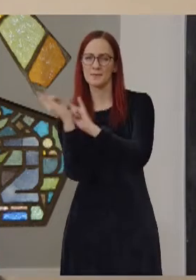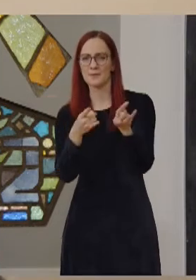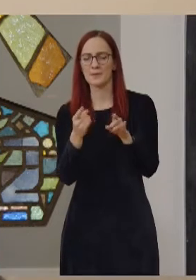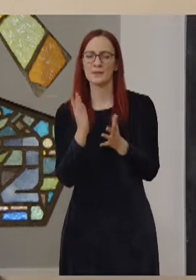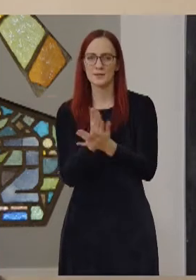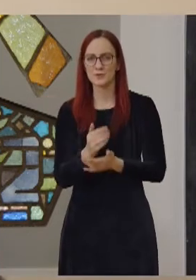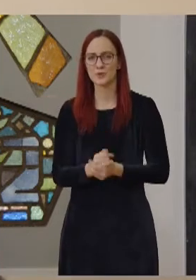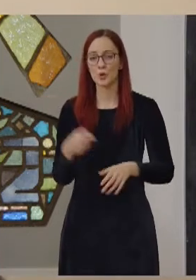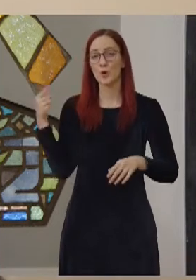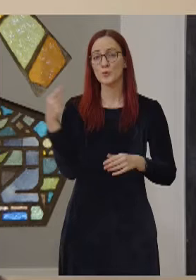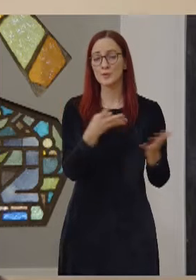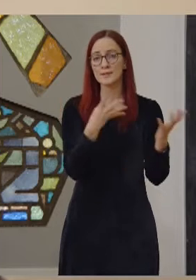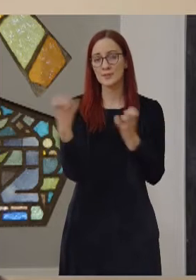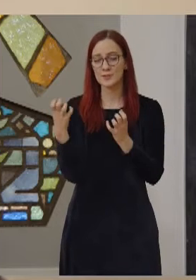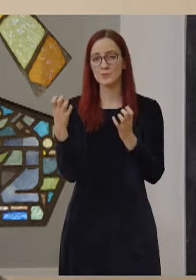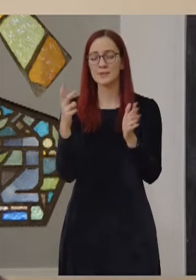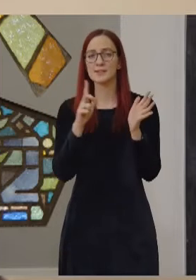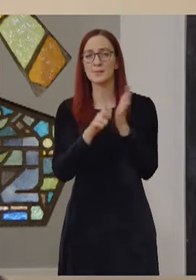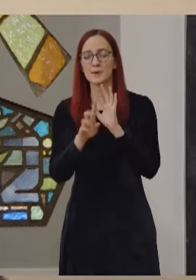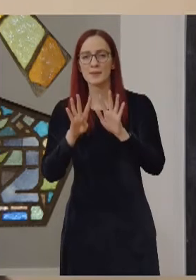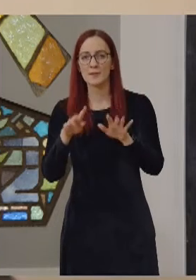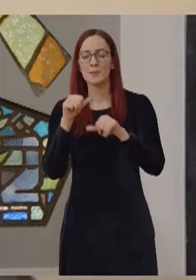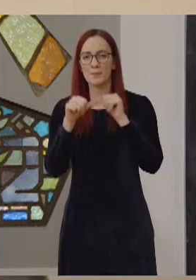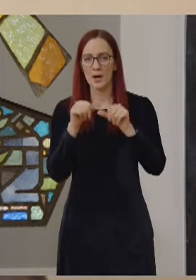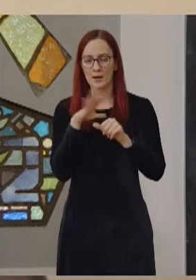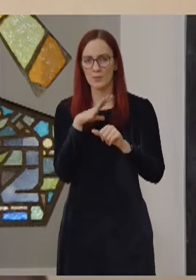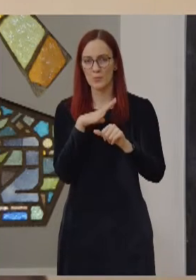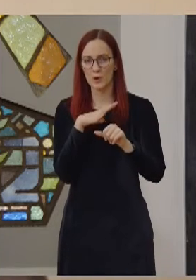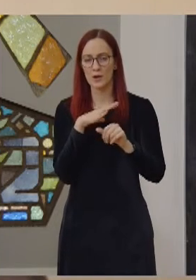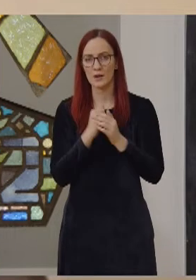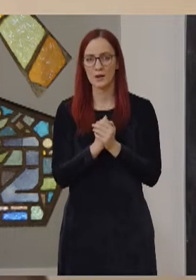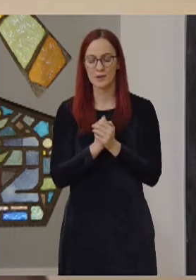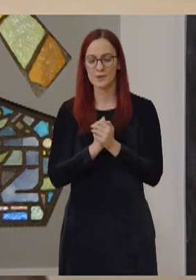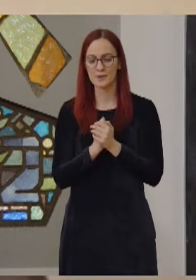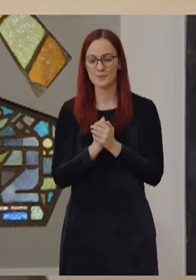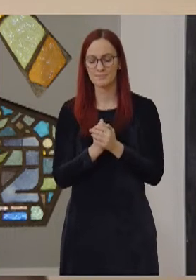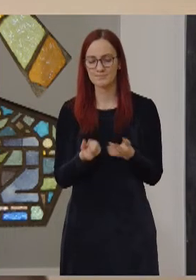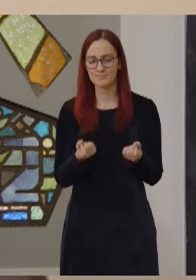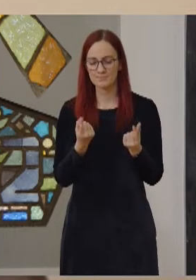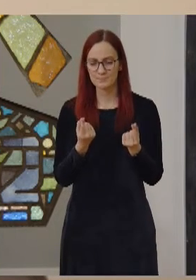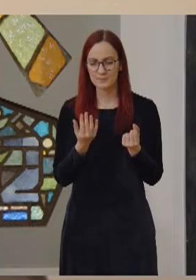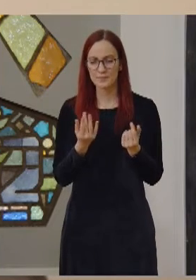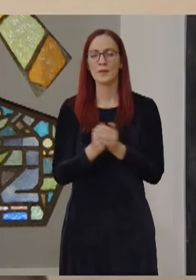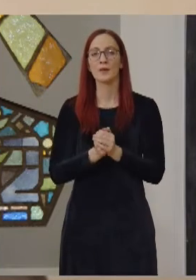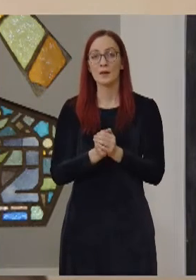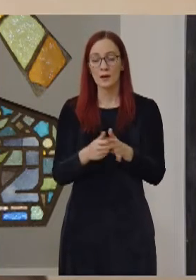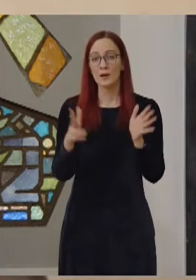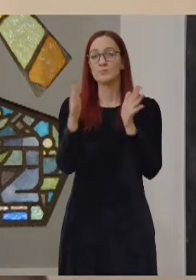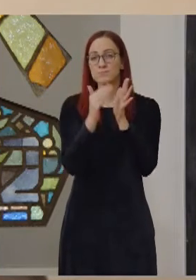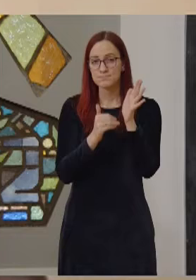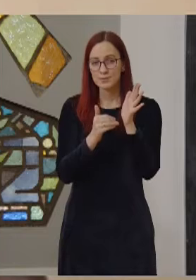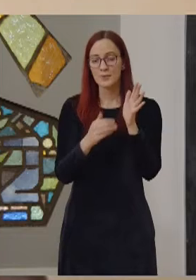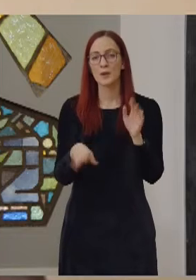European countries, because the United Nations Convention that was adopted in